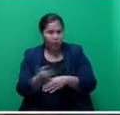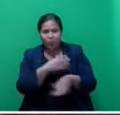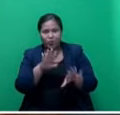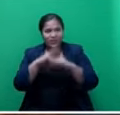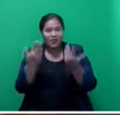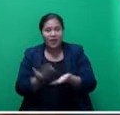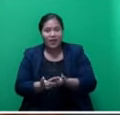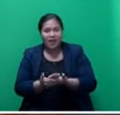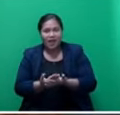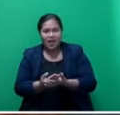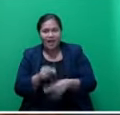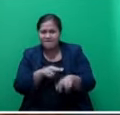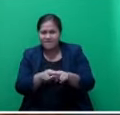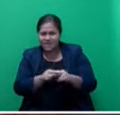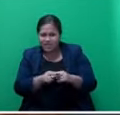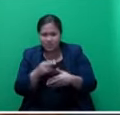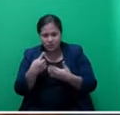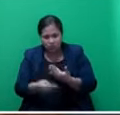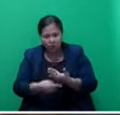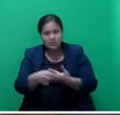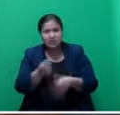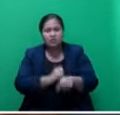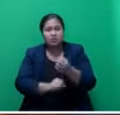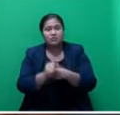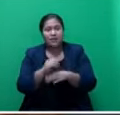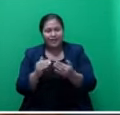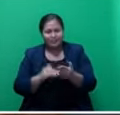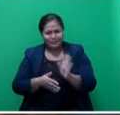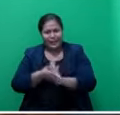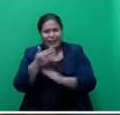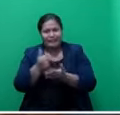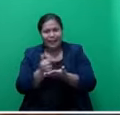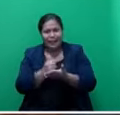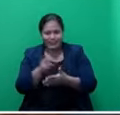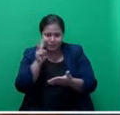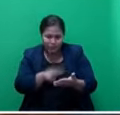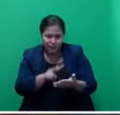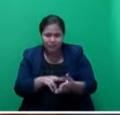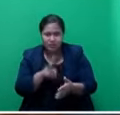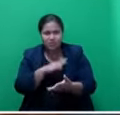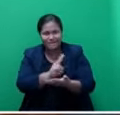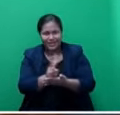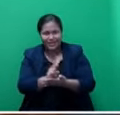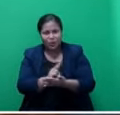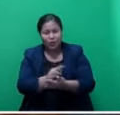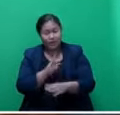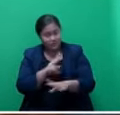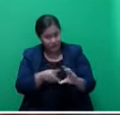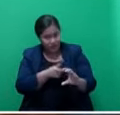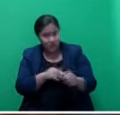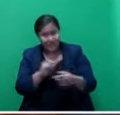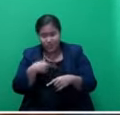continues to rank high with searches for porn in Pornhub. This is why I will continue to advocate for us to ban